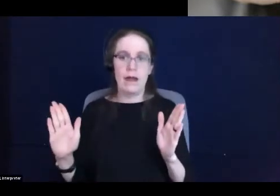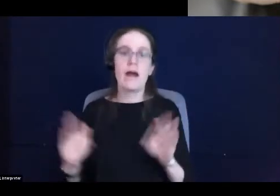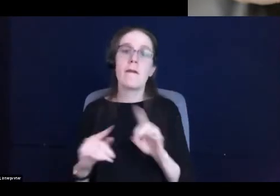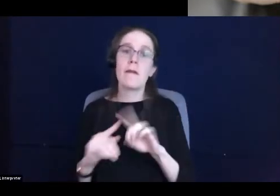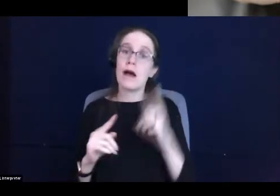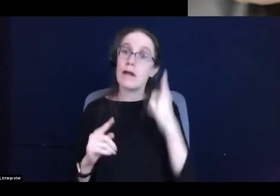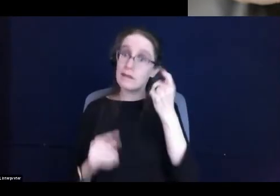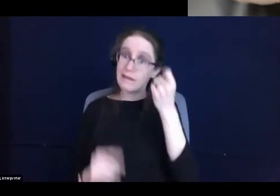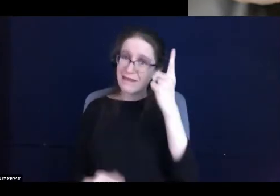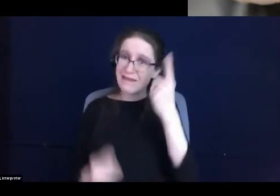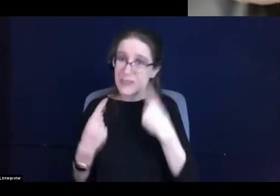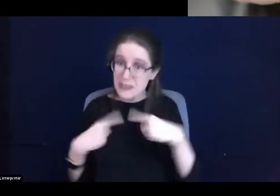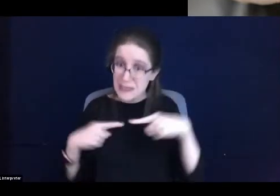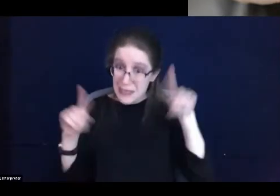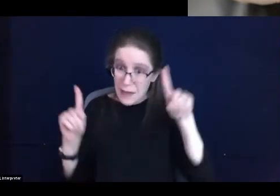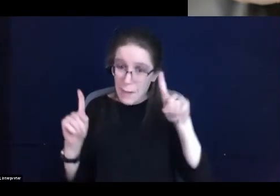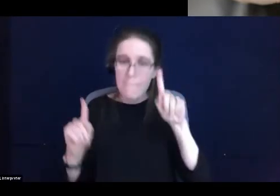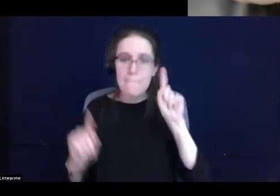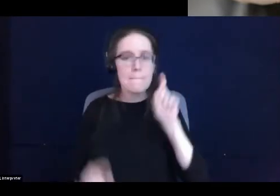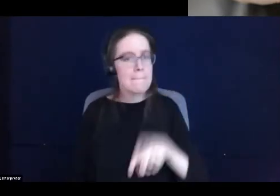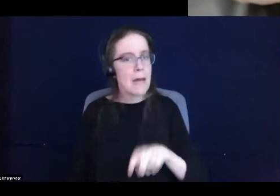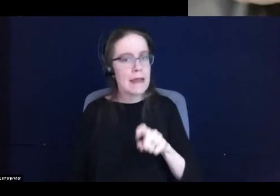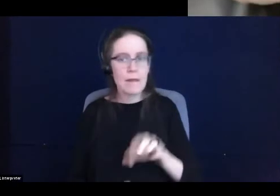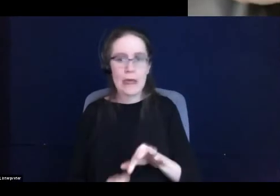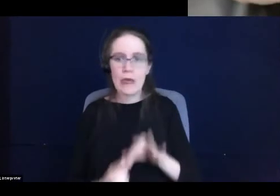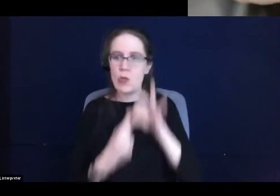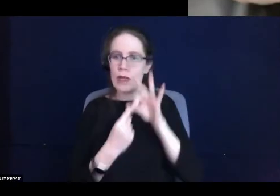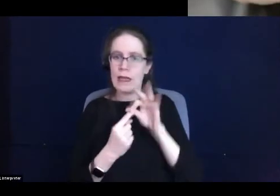has to be custom fit for them.